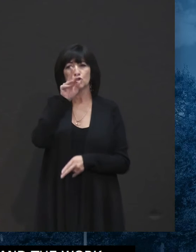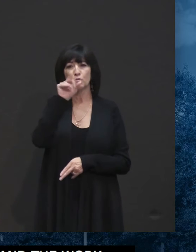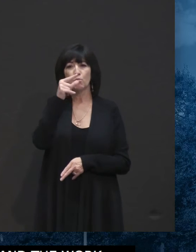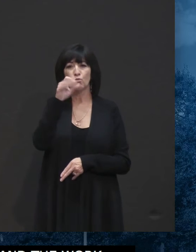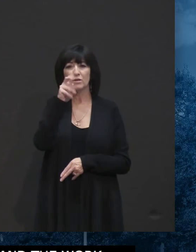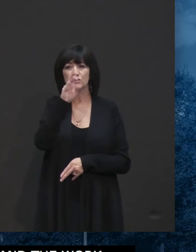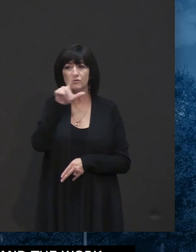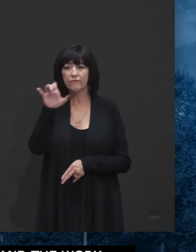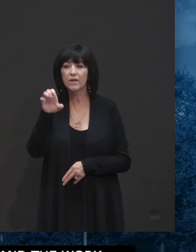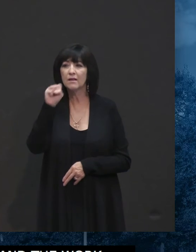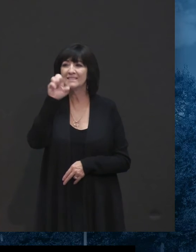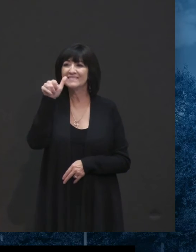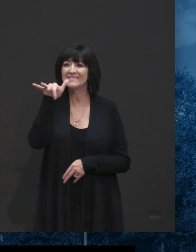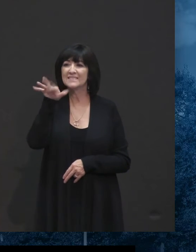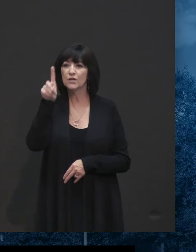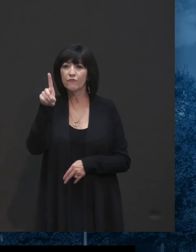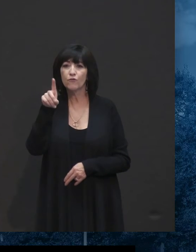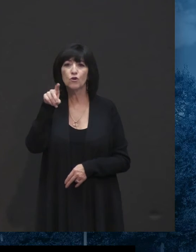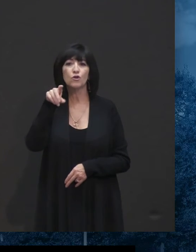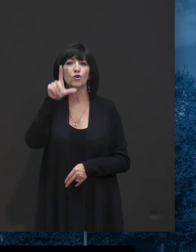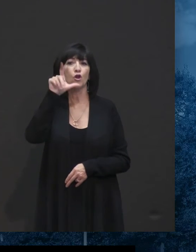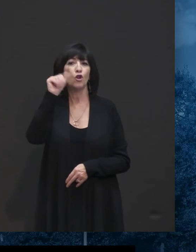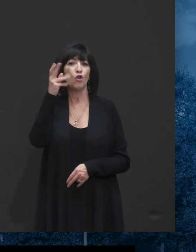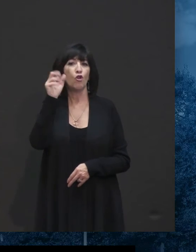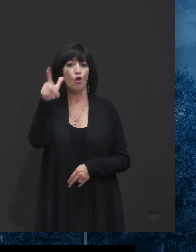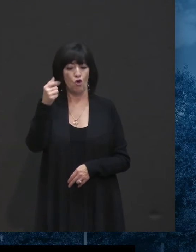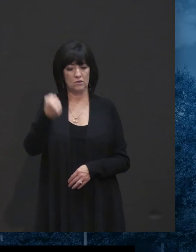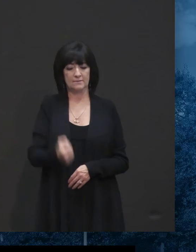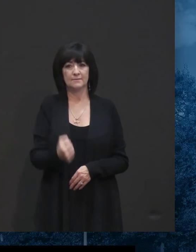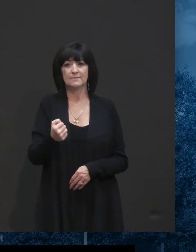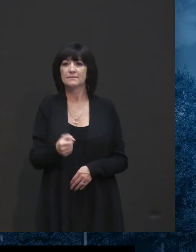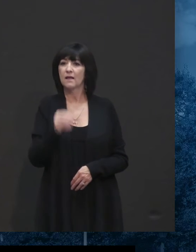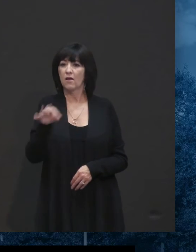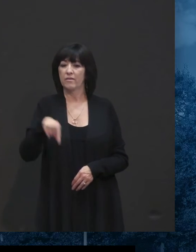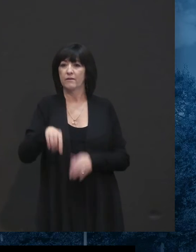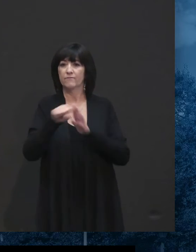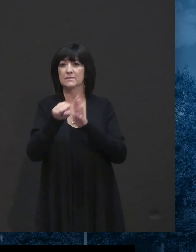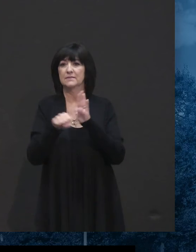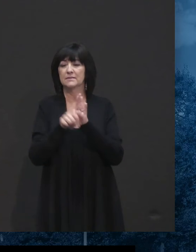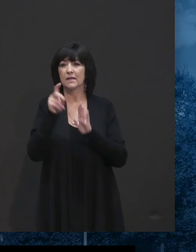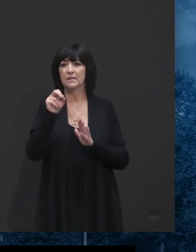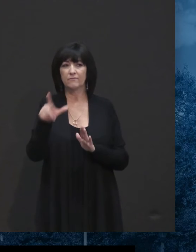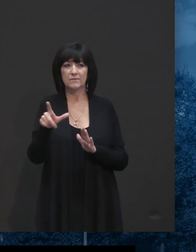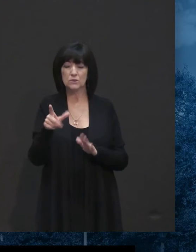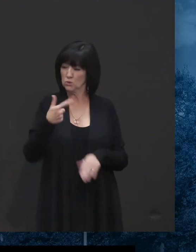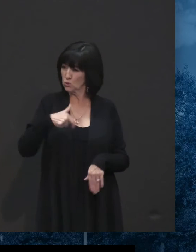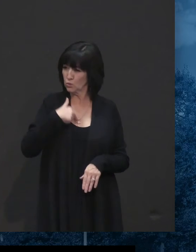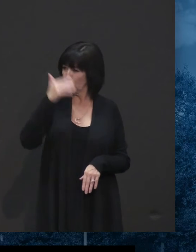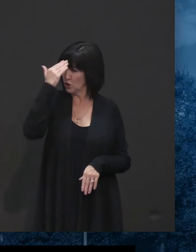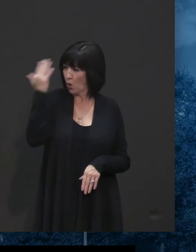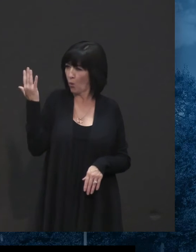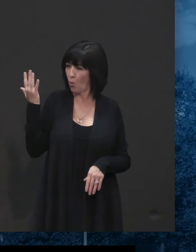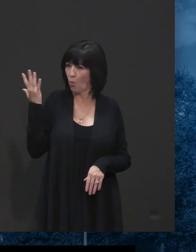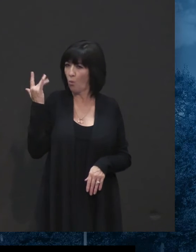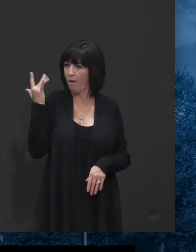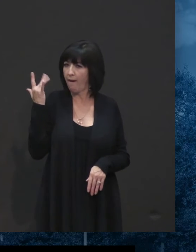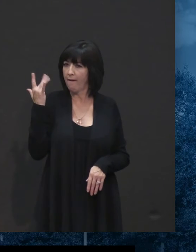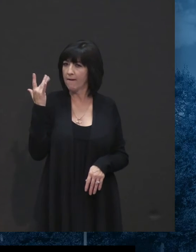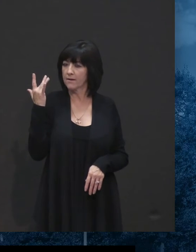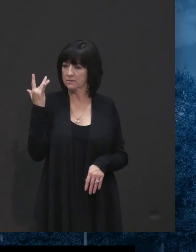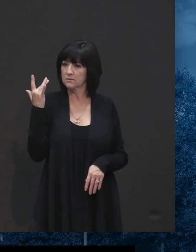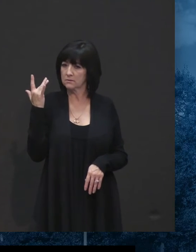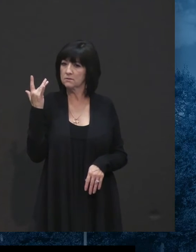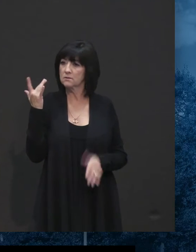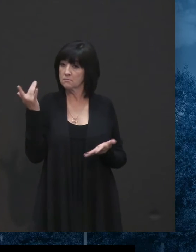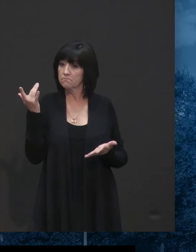the kind of an uptick, right? There's kind of a lot of the virus is pretty prevalent down there right now. Do we know why this is at this point? Or have contact